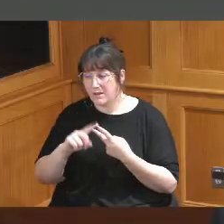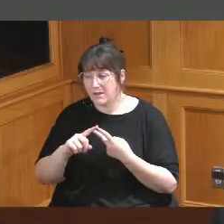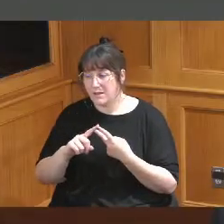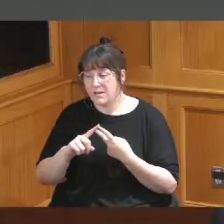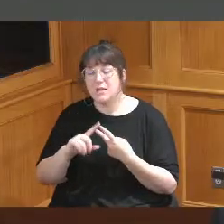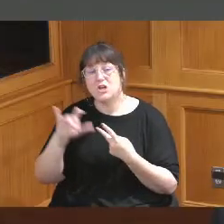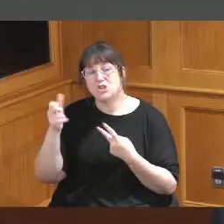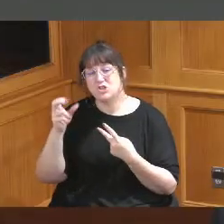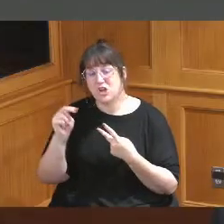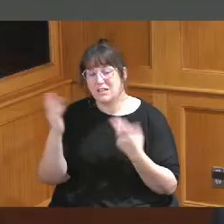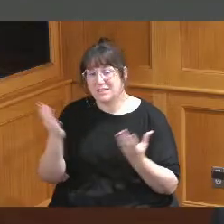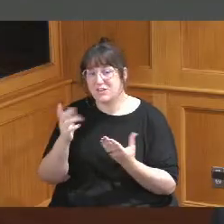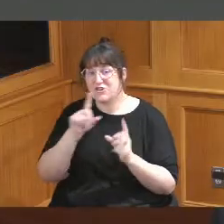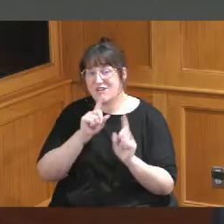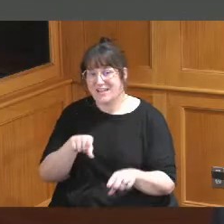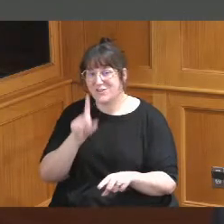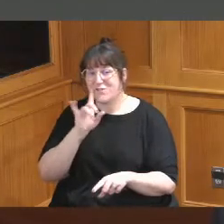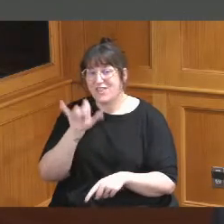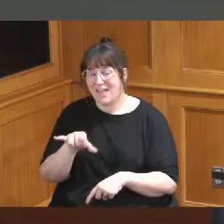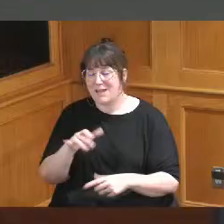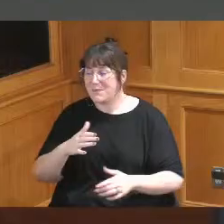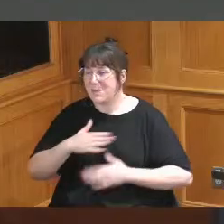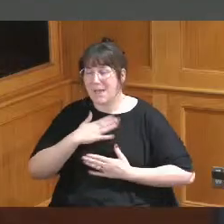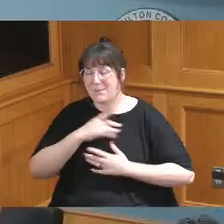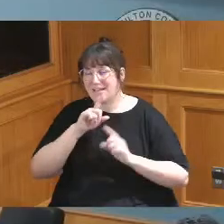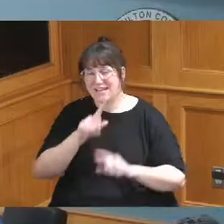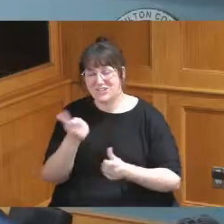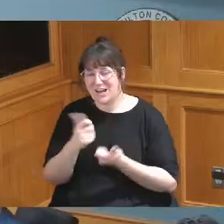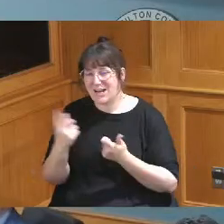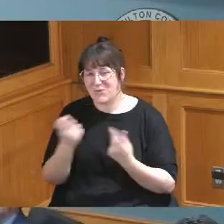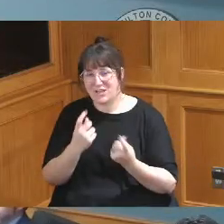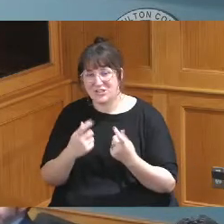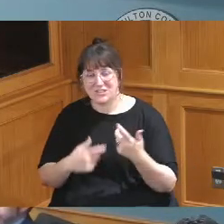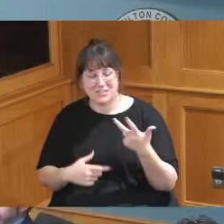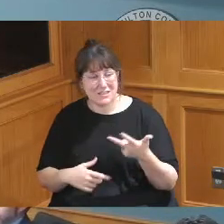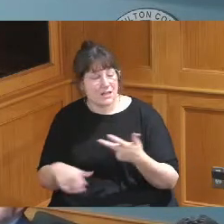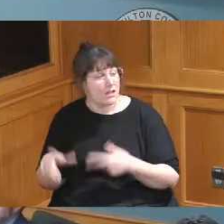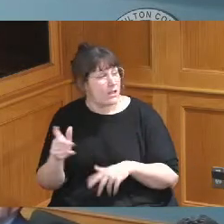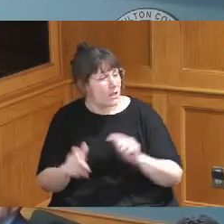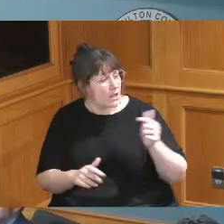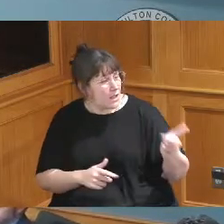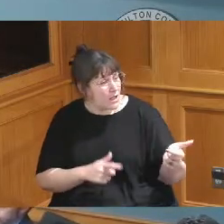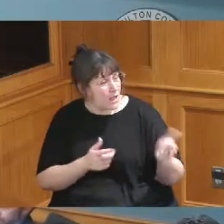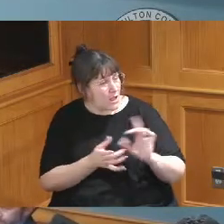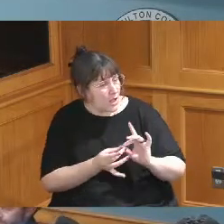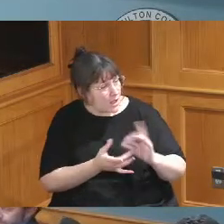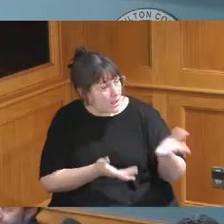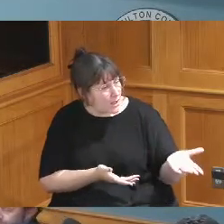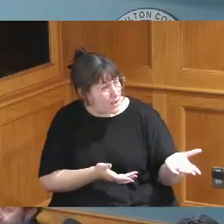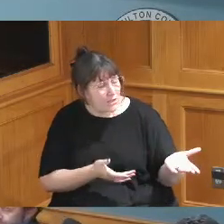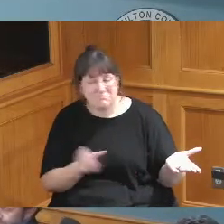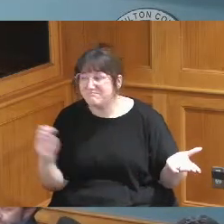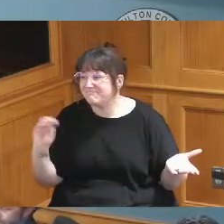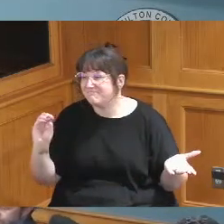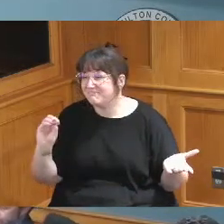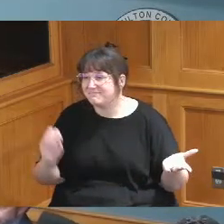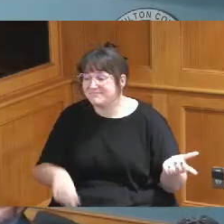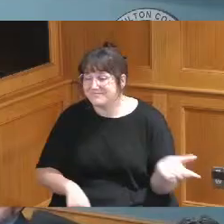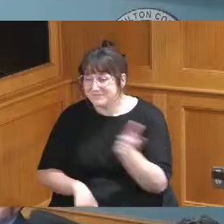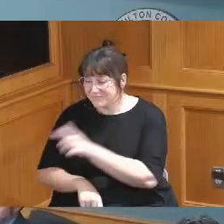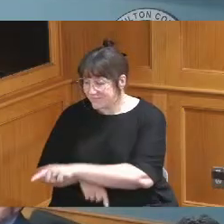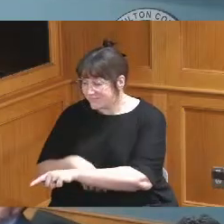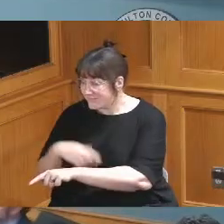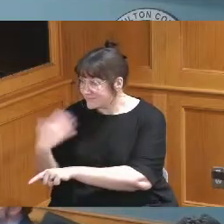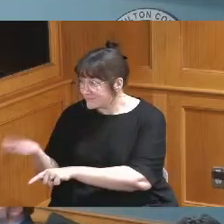the technicalities related to that. But happy to answer any questions, Commissioners. Thank you. Commissioner Summer Dumas, any comments or questions? No questions. Commissioner